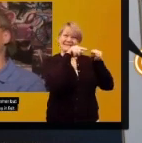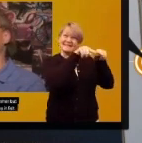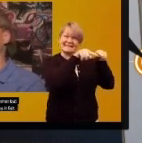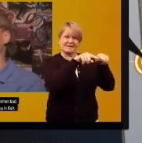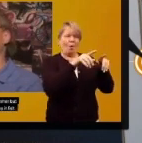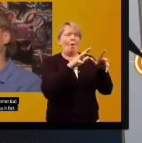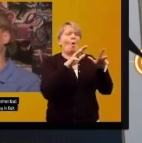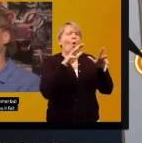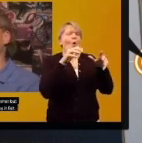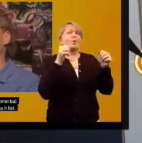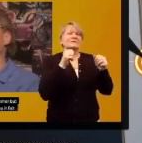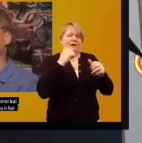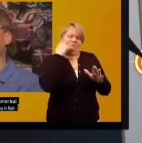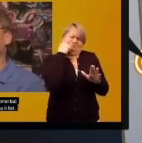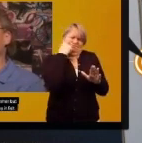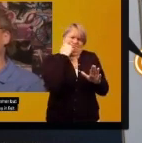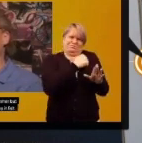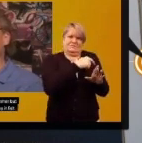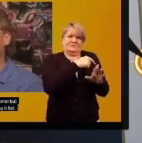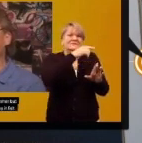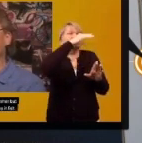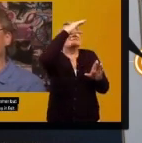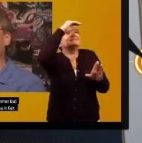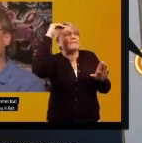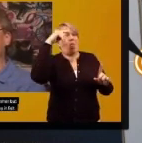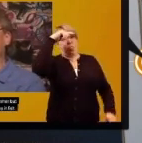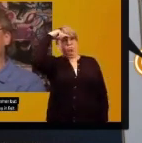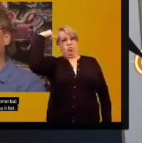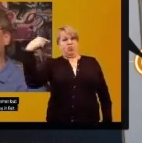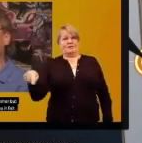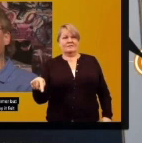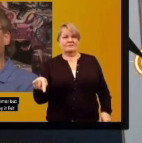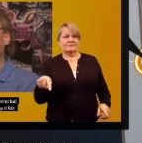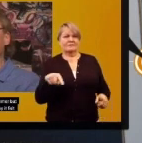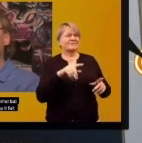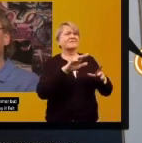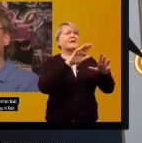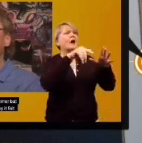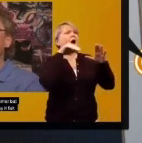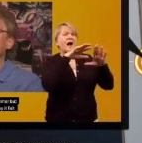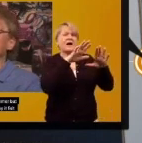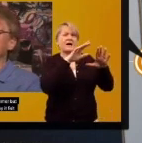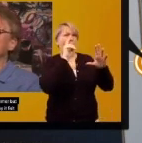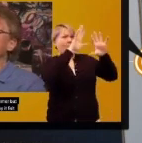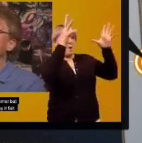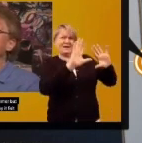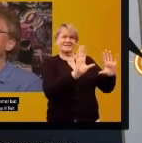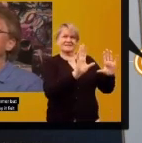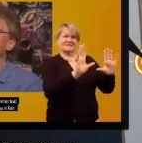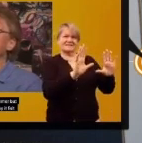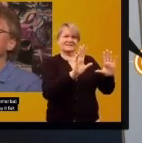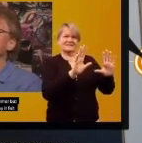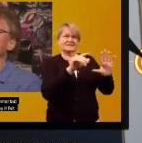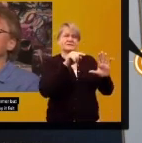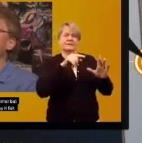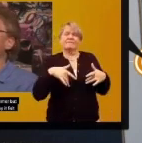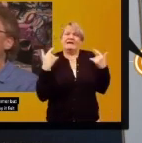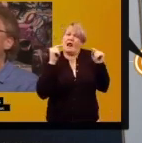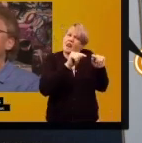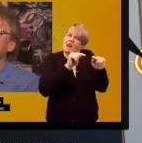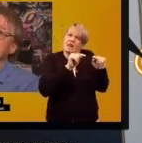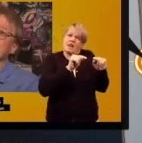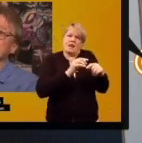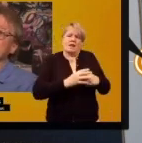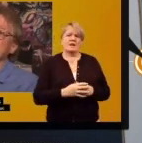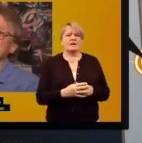were cold in winter and hot in summer. But it wasn't the way it looked, it was the way it